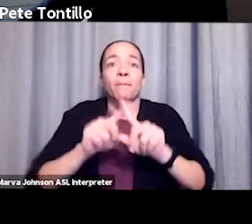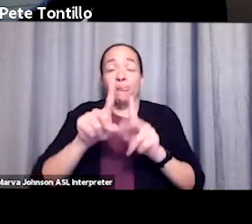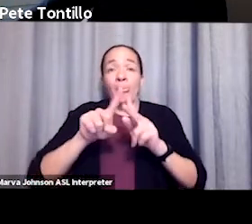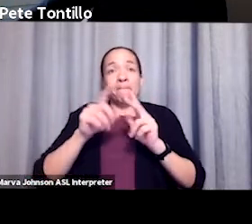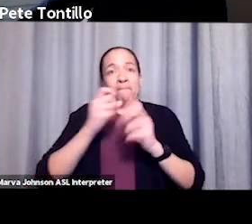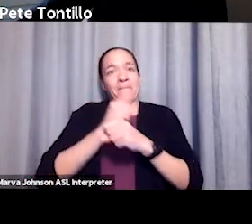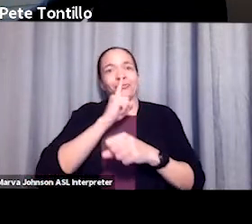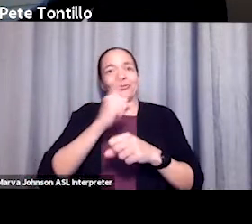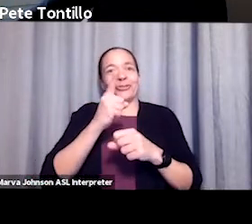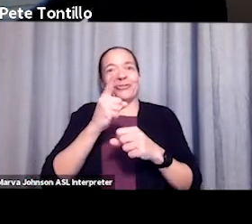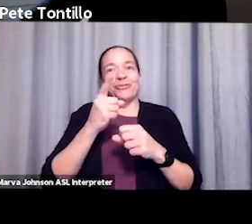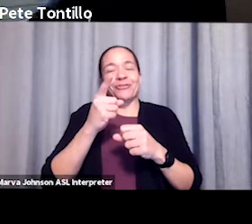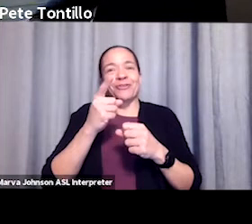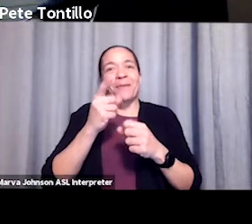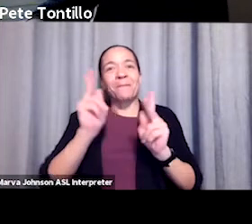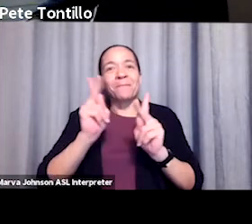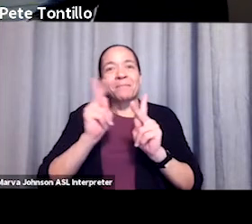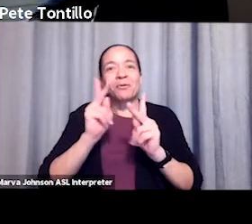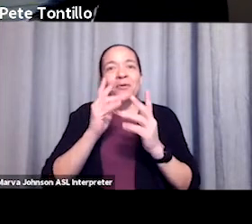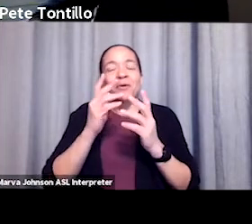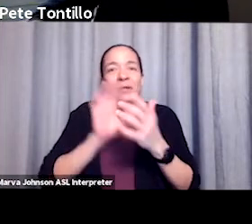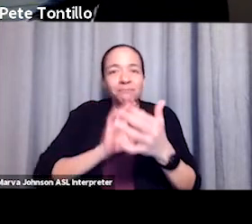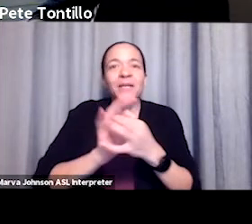into what people hold most dear.